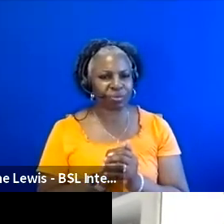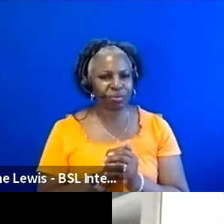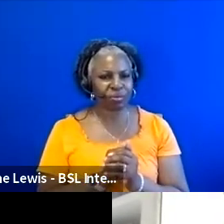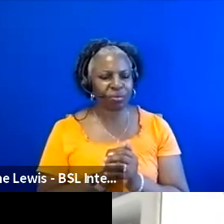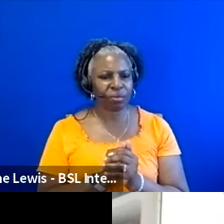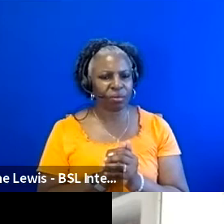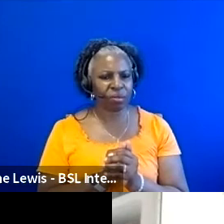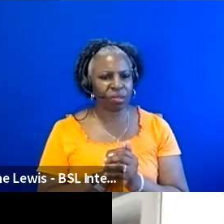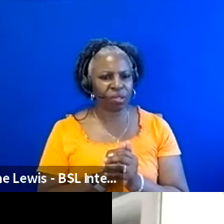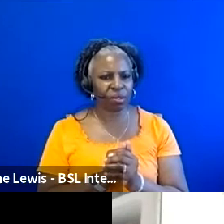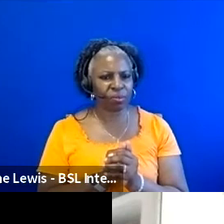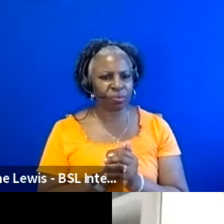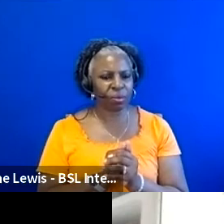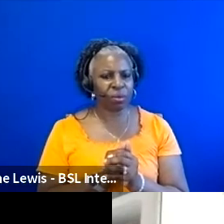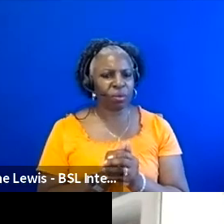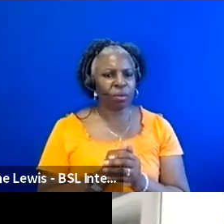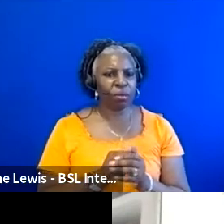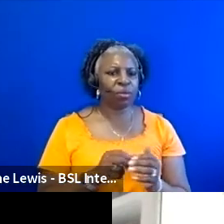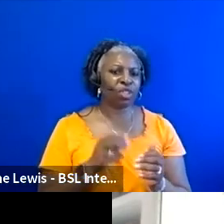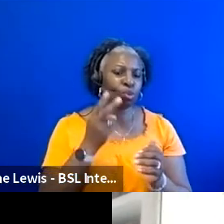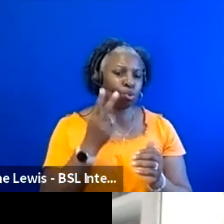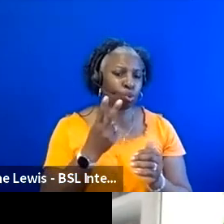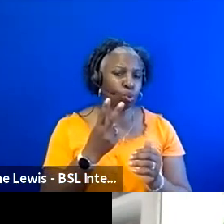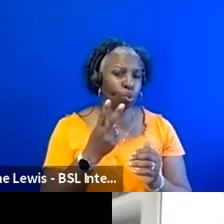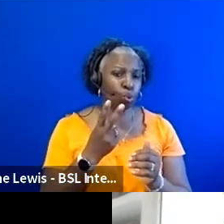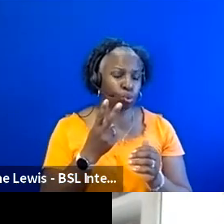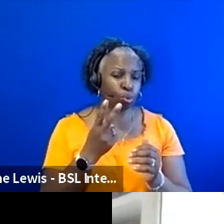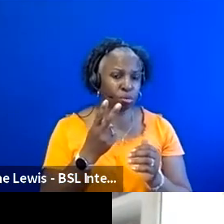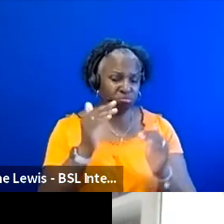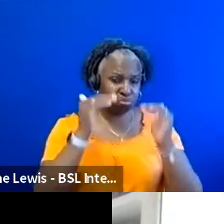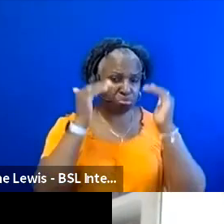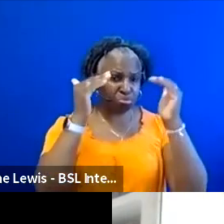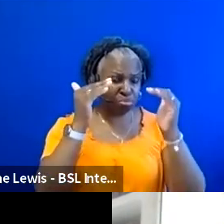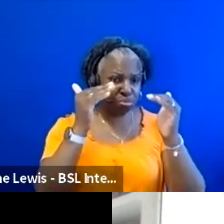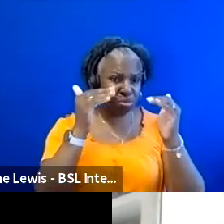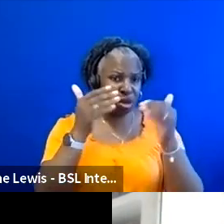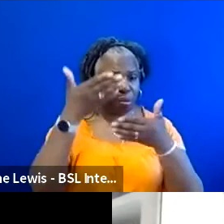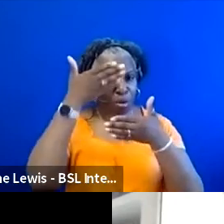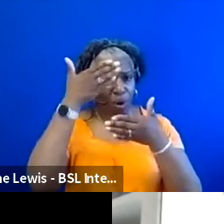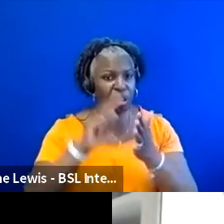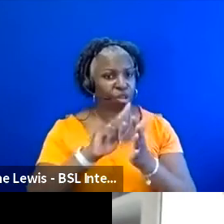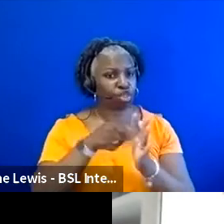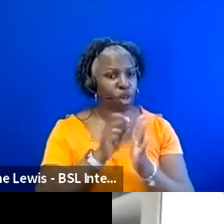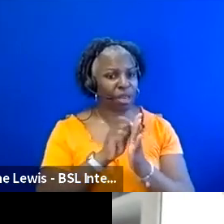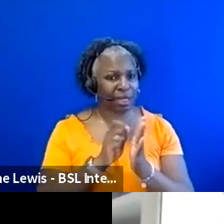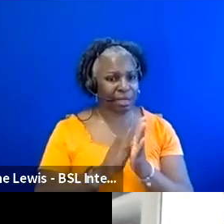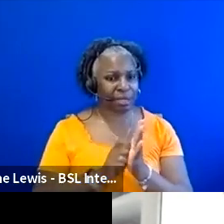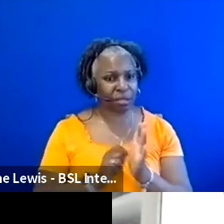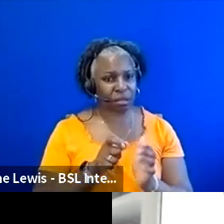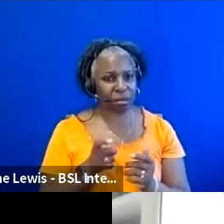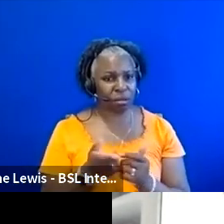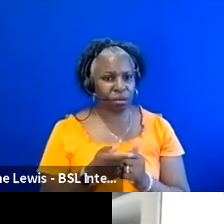Raisouni and Omar Radi are two prominent Moroccan journalists who were both sentenced to prison terms for